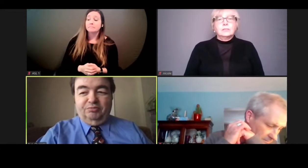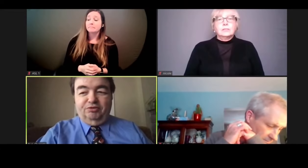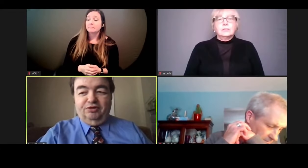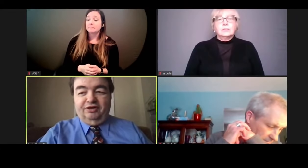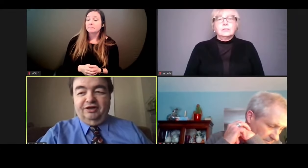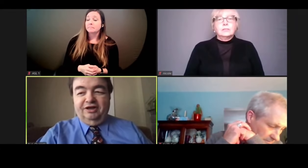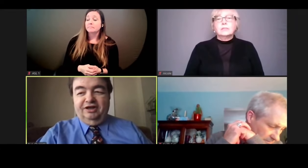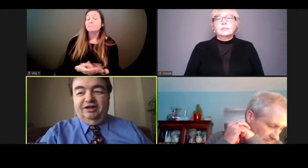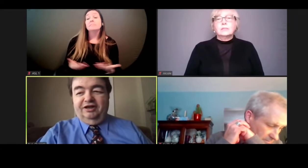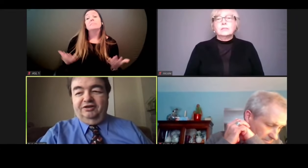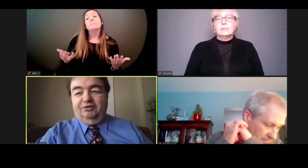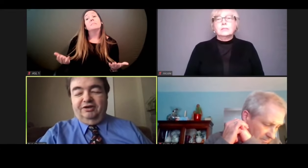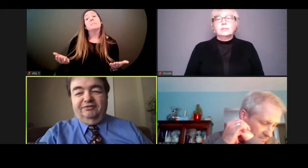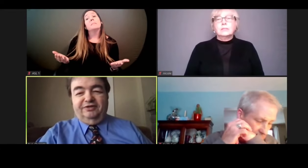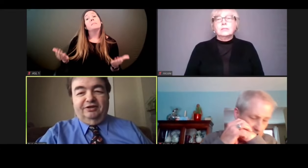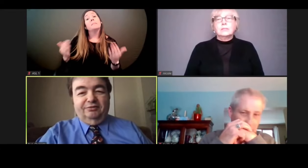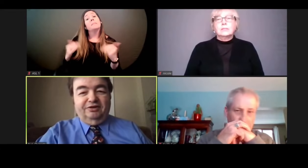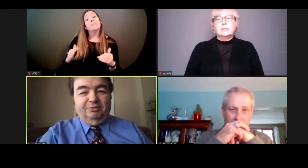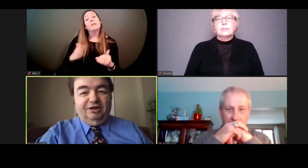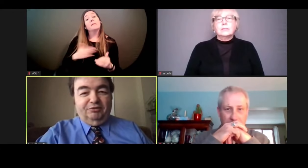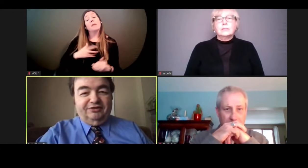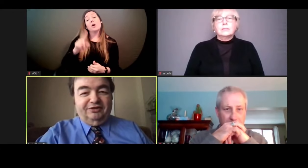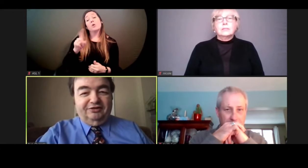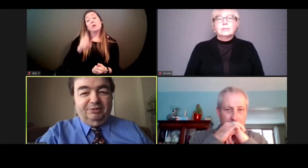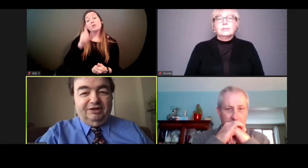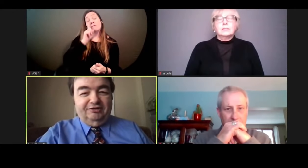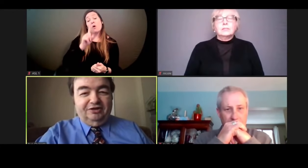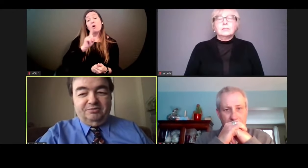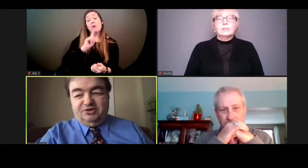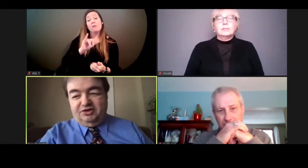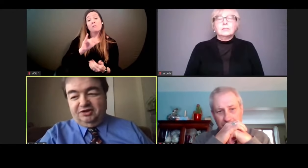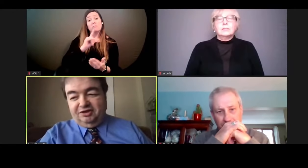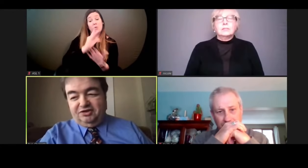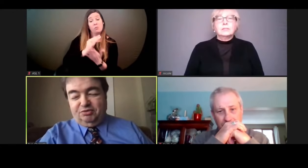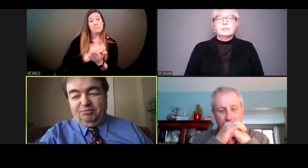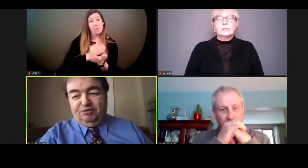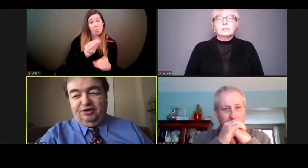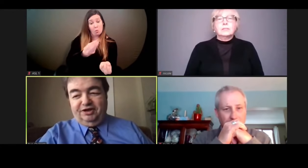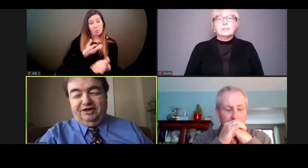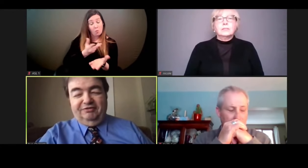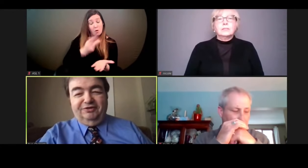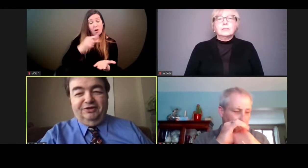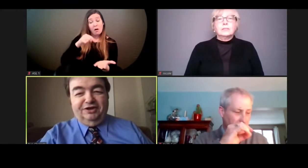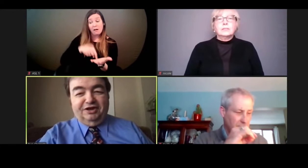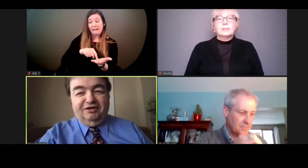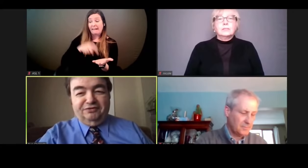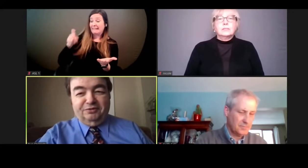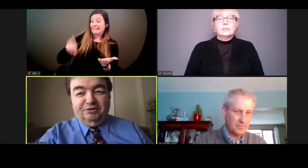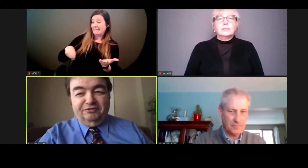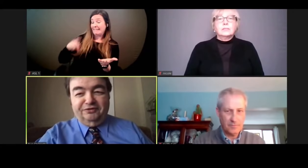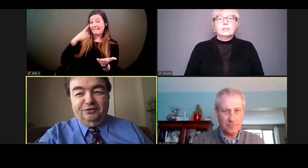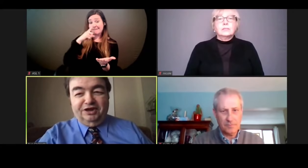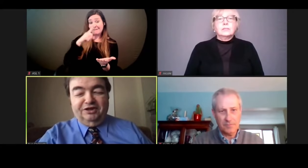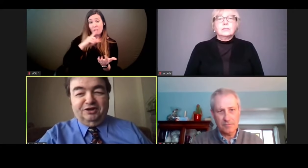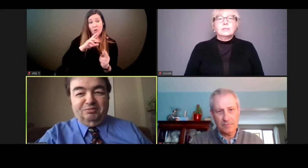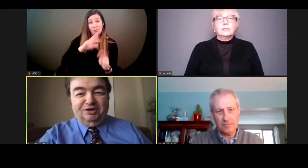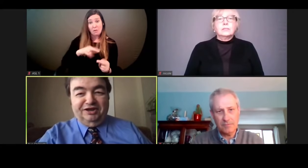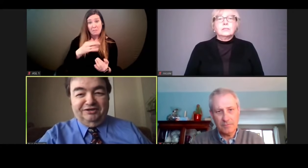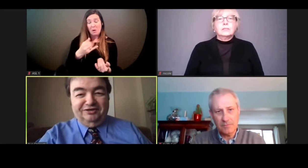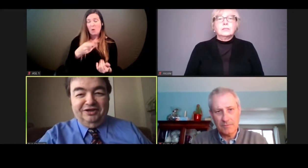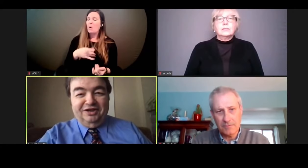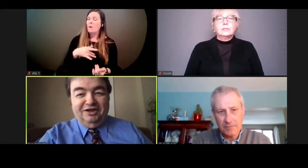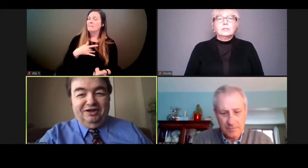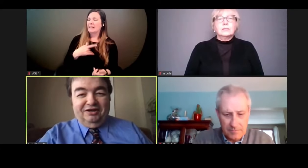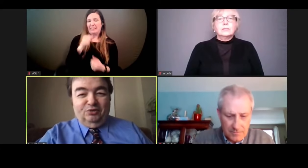to report. I know I've dealt with my residents many times on the need to report, and they feel uncomfortable phoning in a